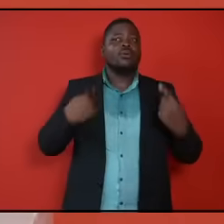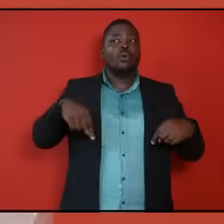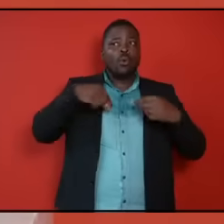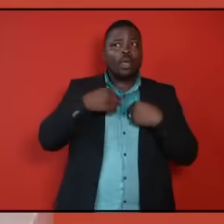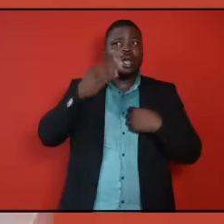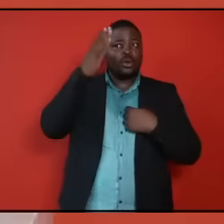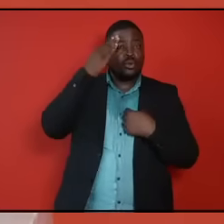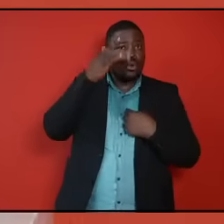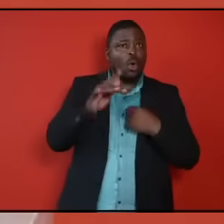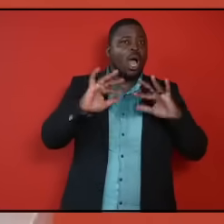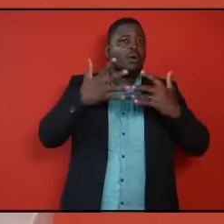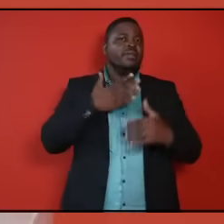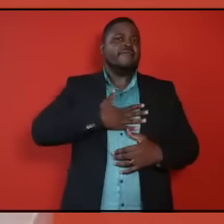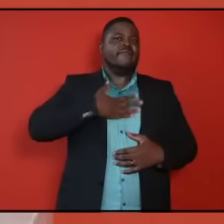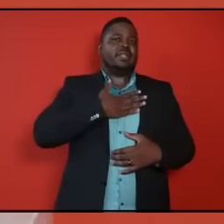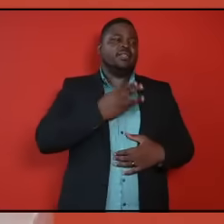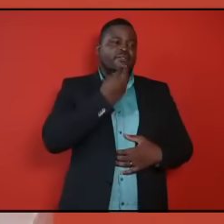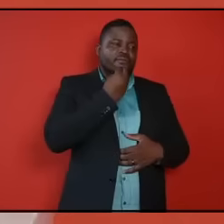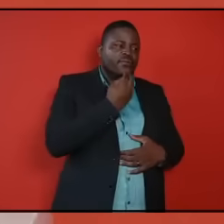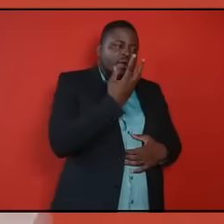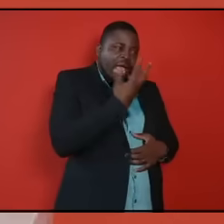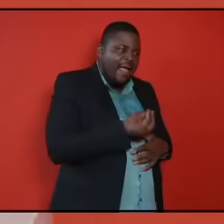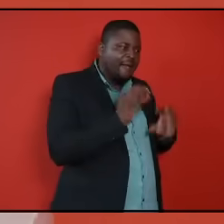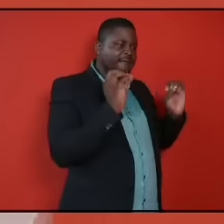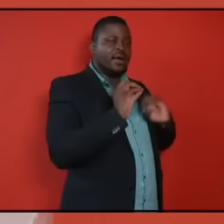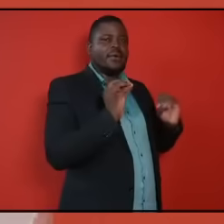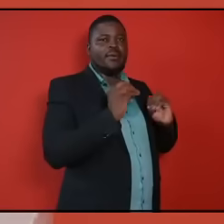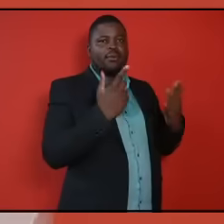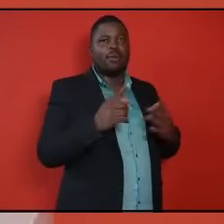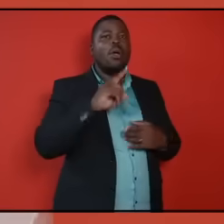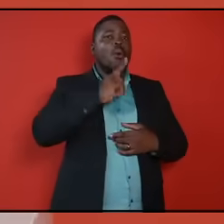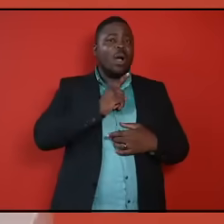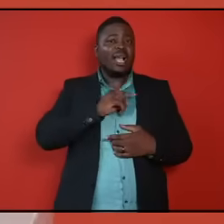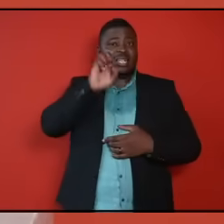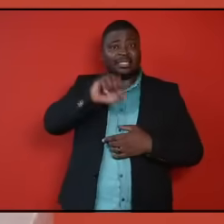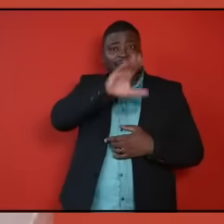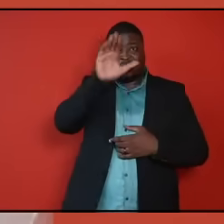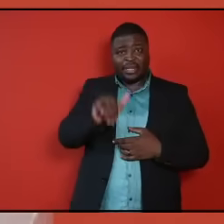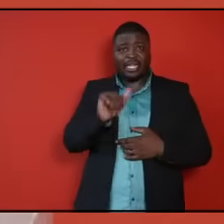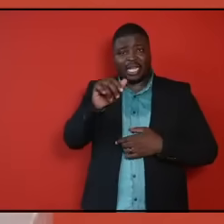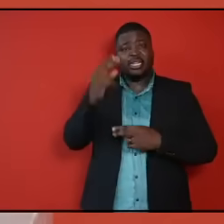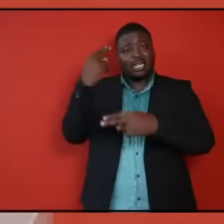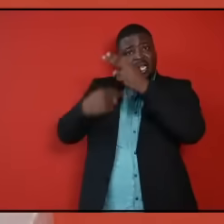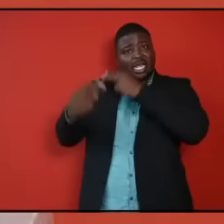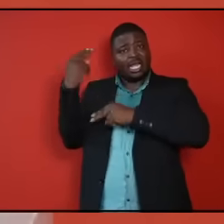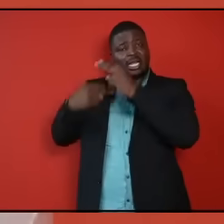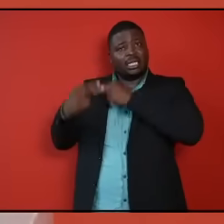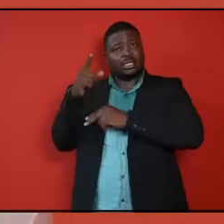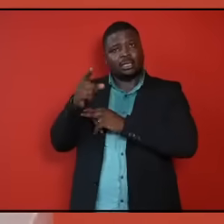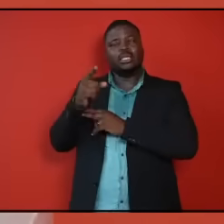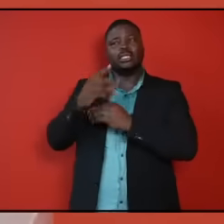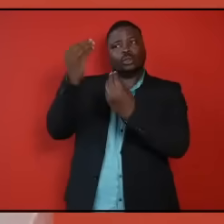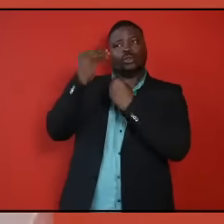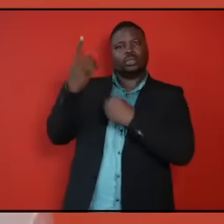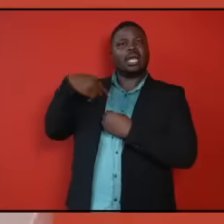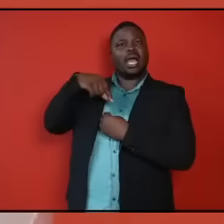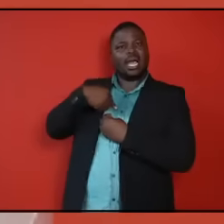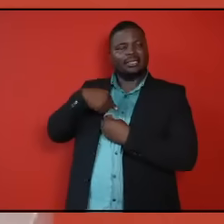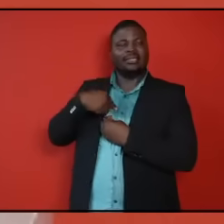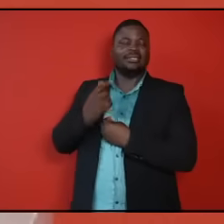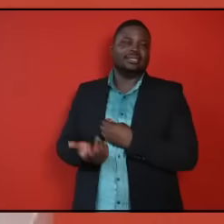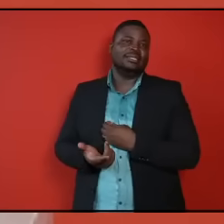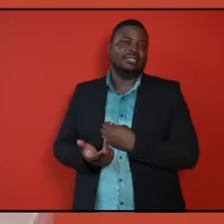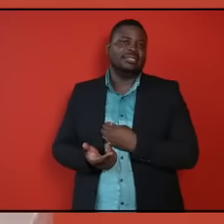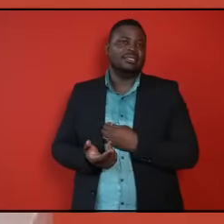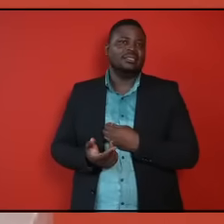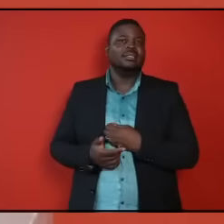food. Our history qualifies us to lead the struggles of our people. Even though